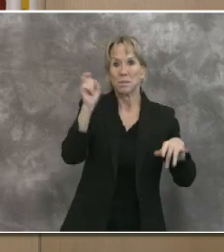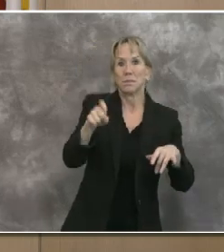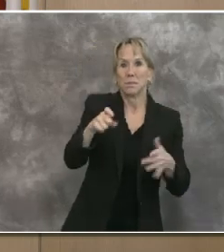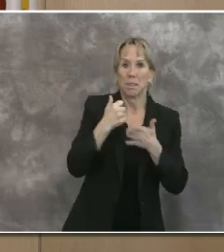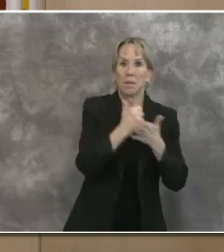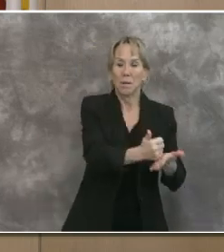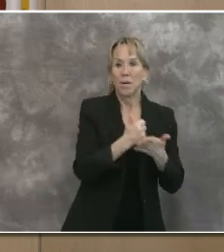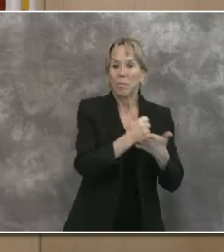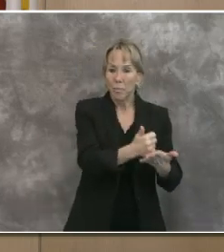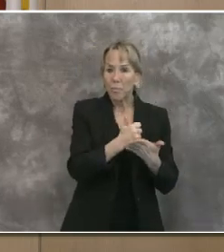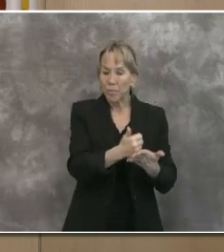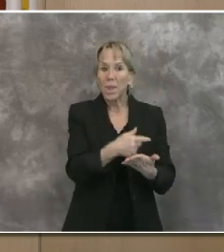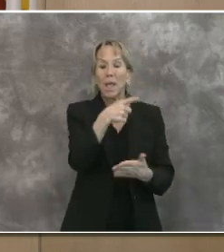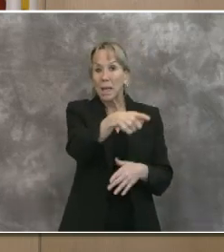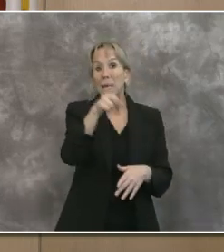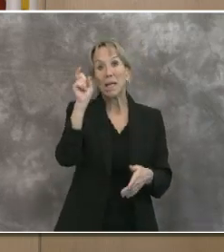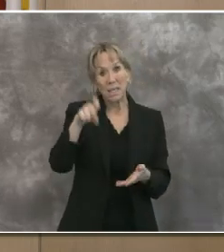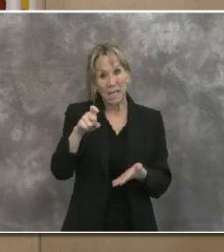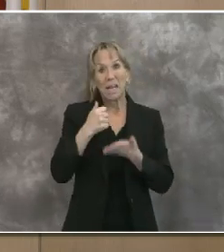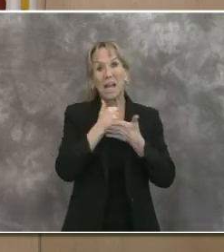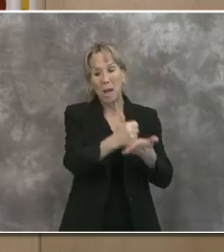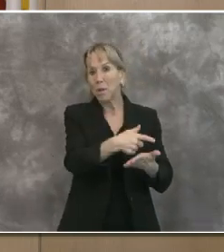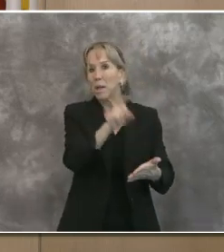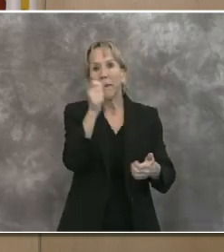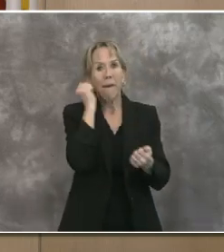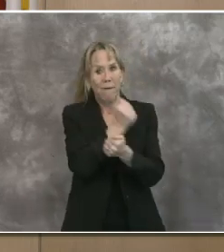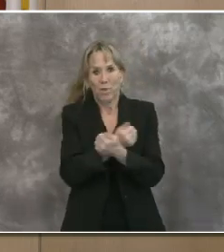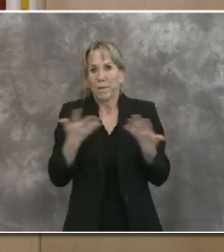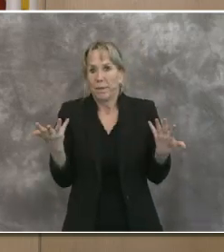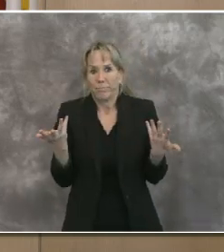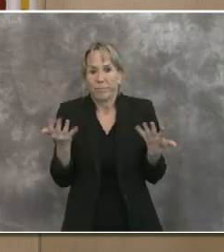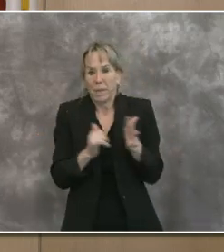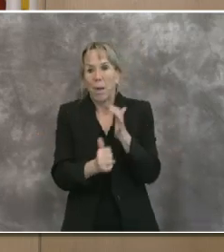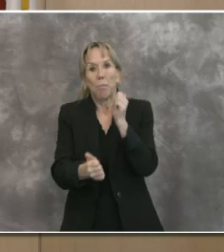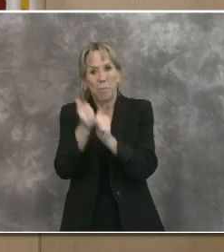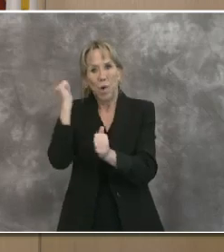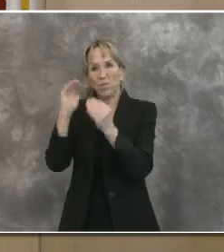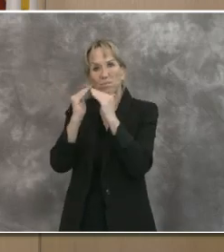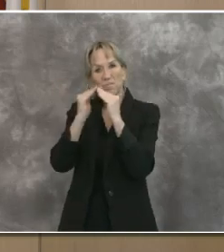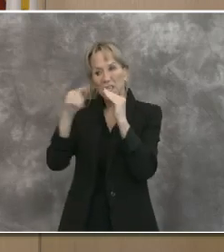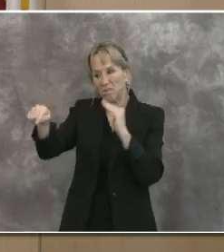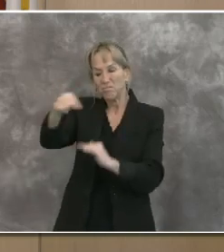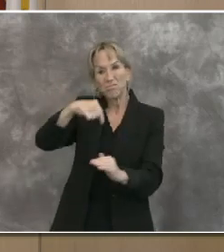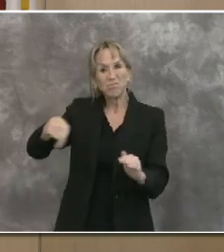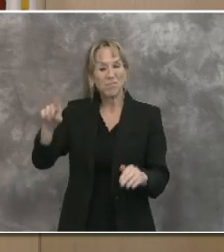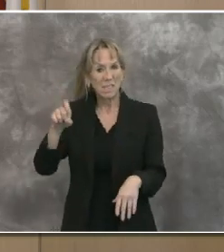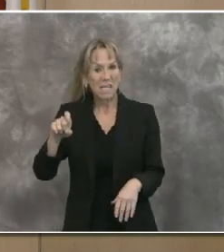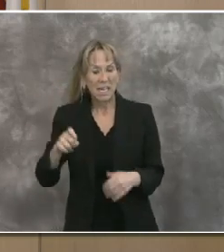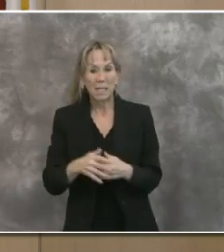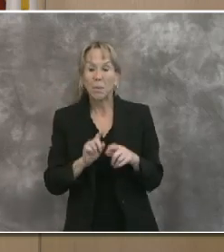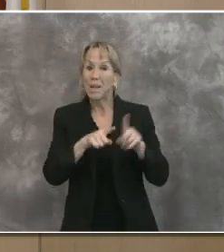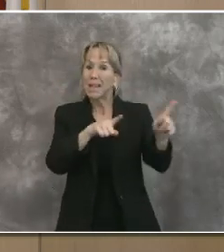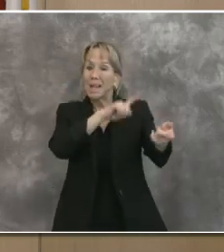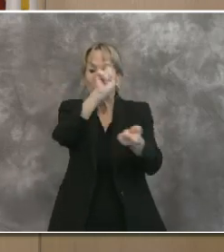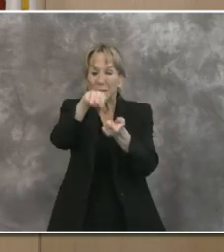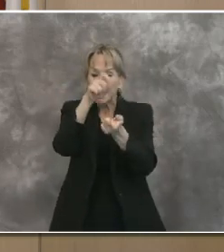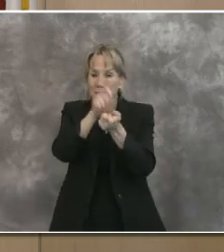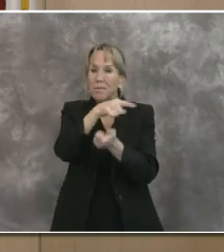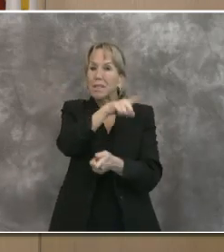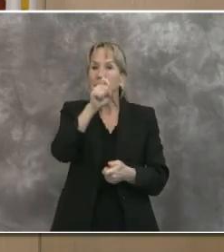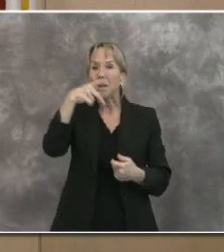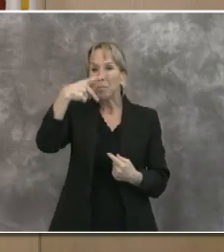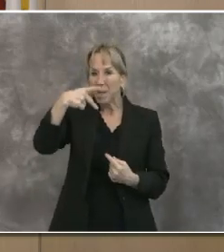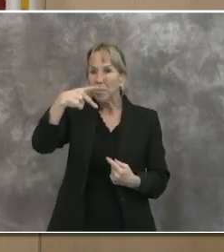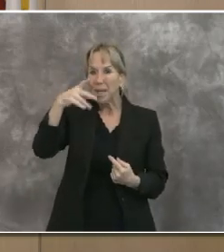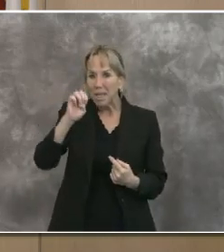of, I know that they need everything that most jurisdictions need, but they specifically need PPE,